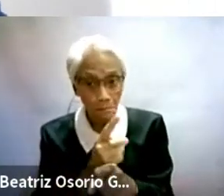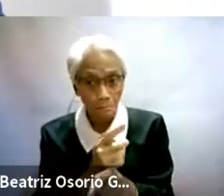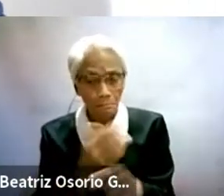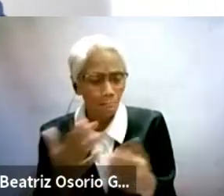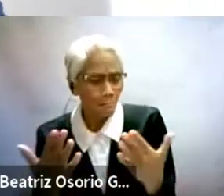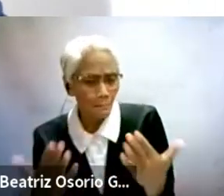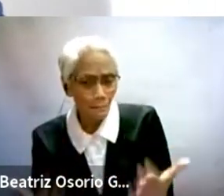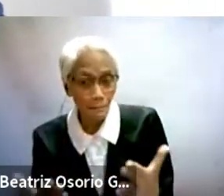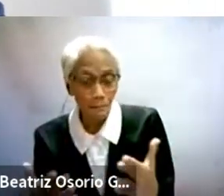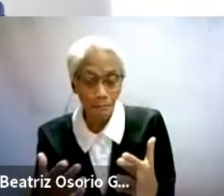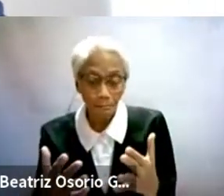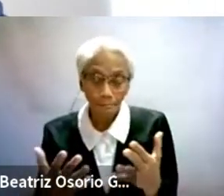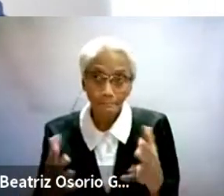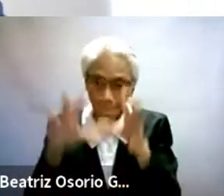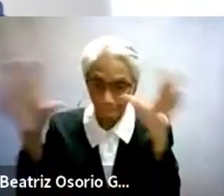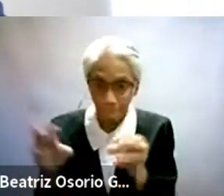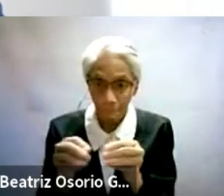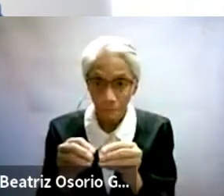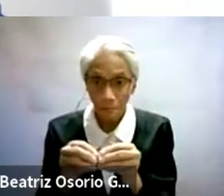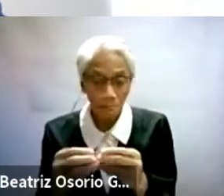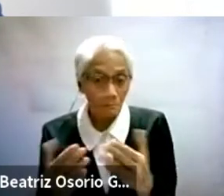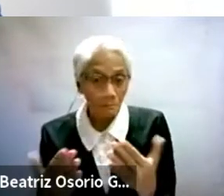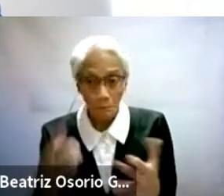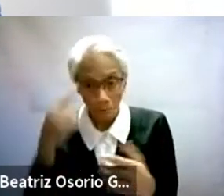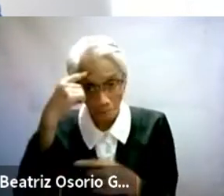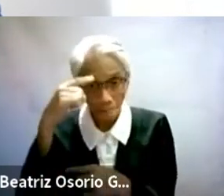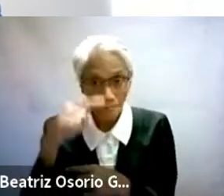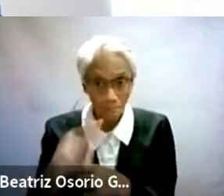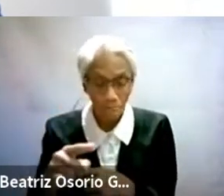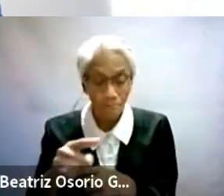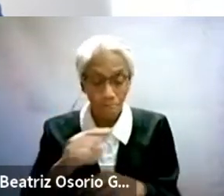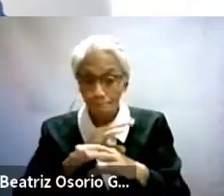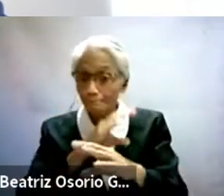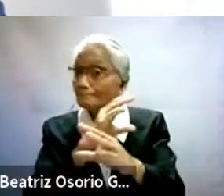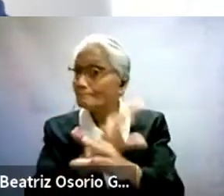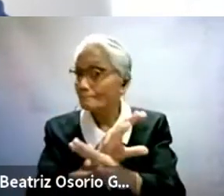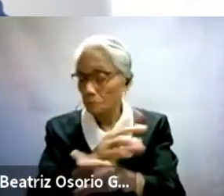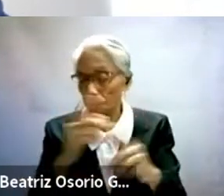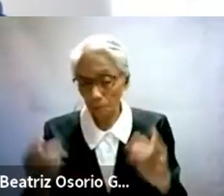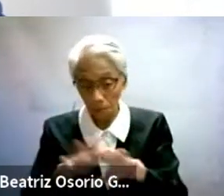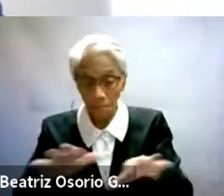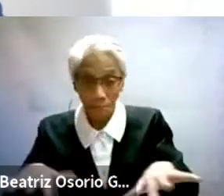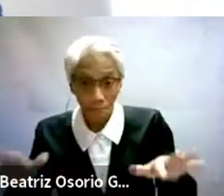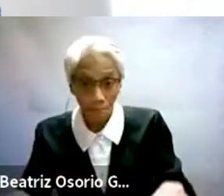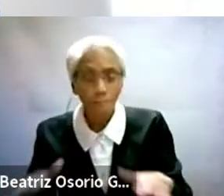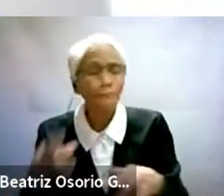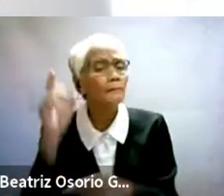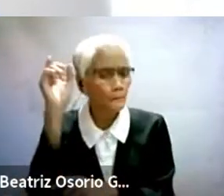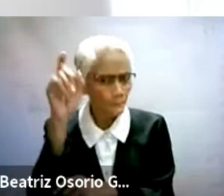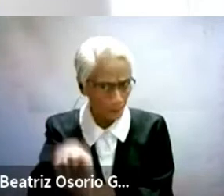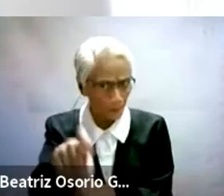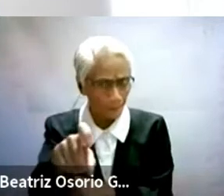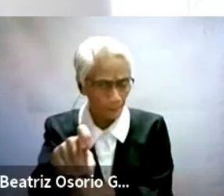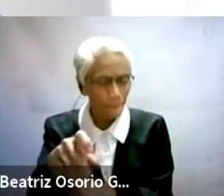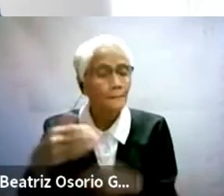articulated consensus framework for child protection and rights. And we must start to